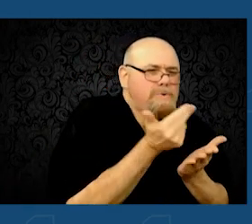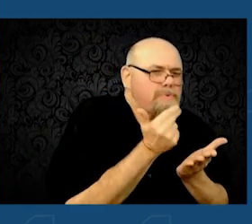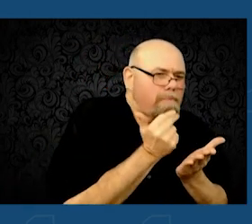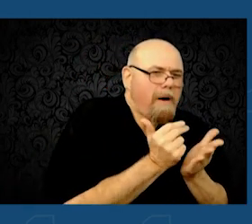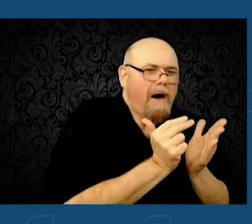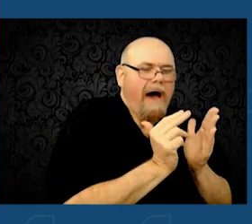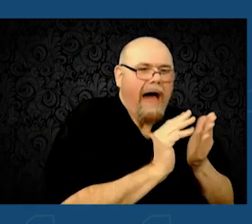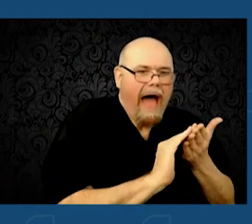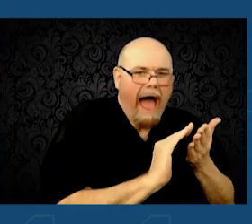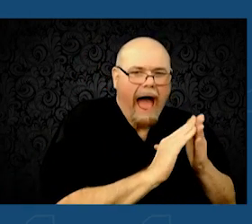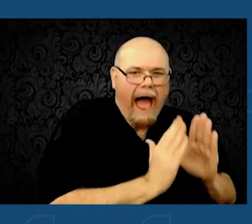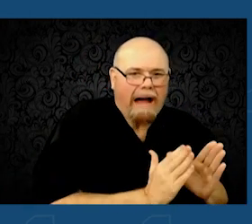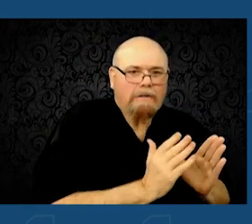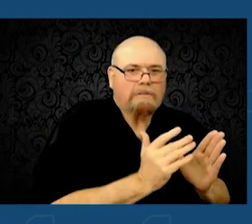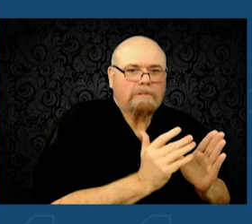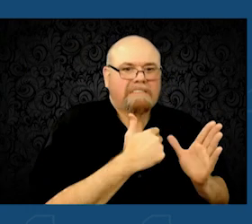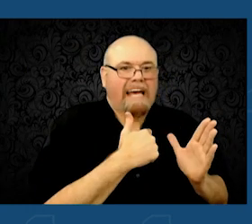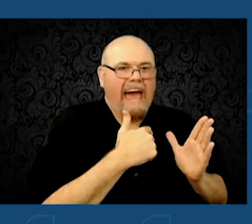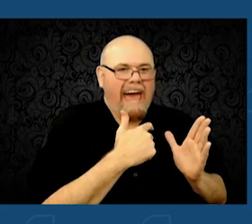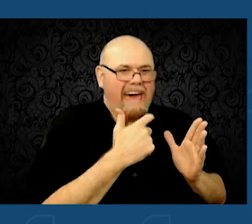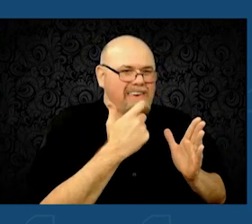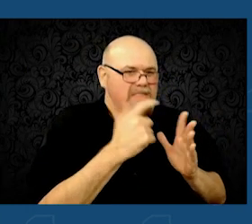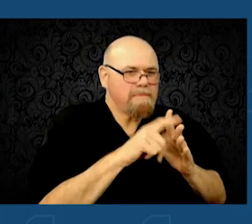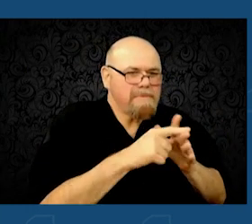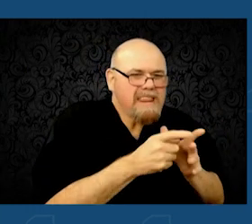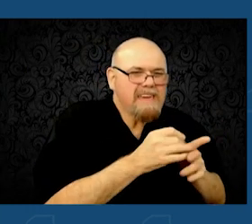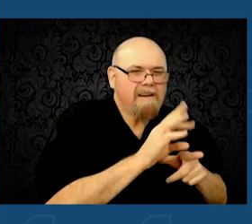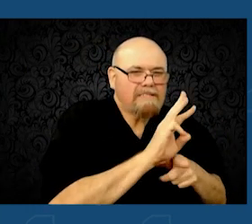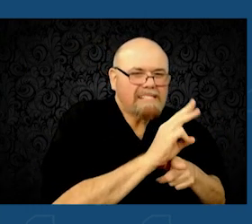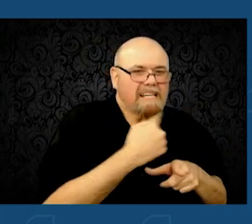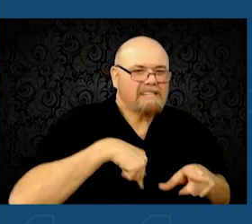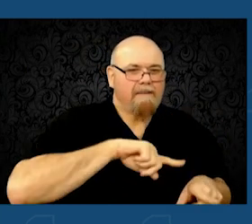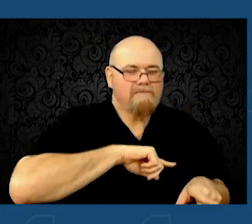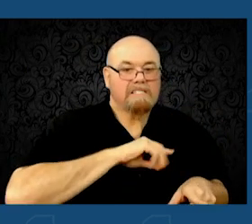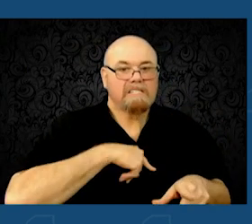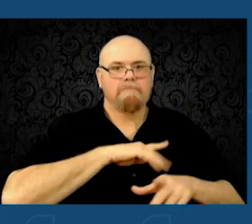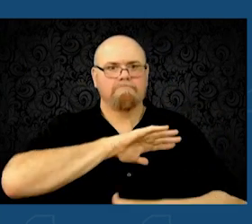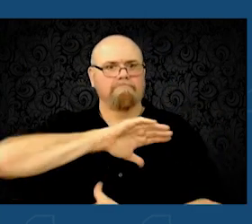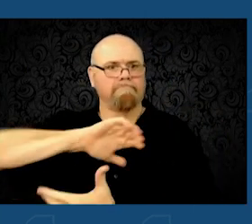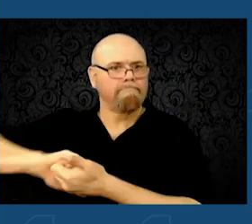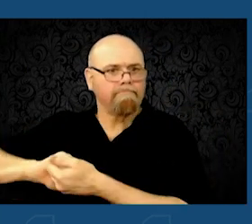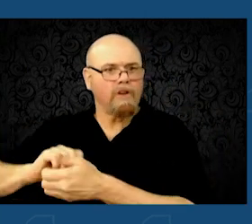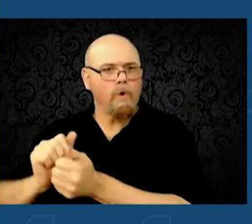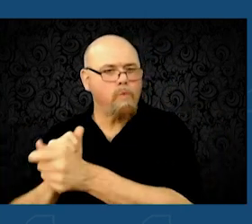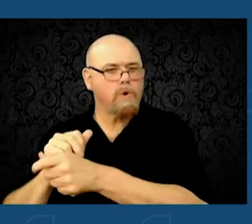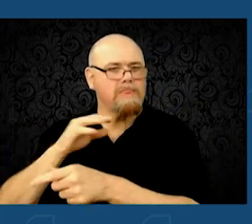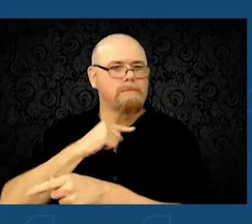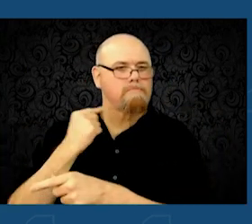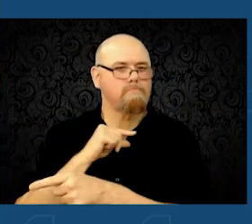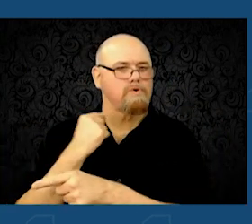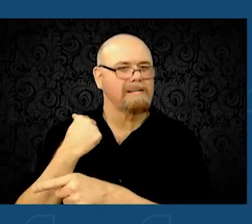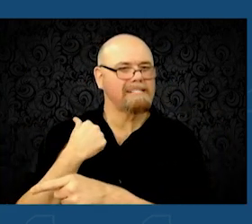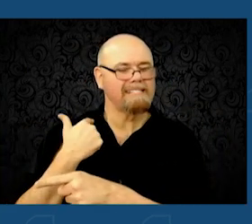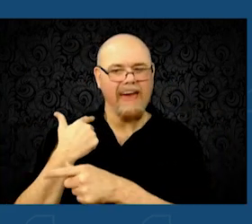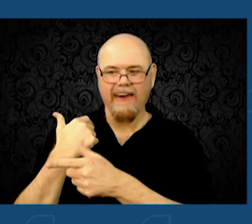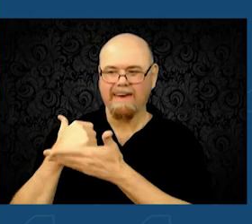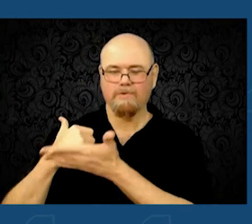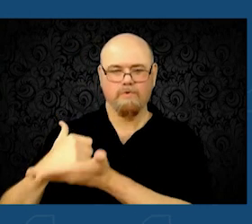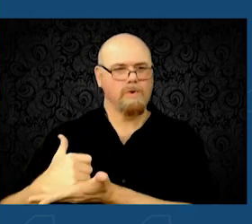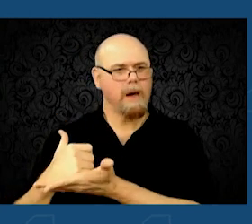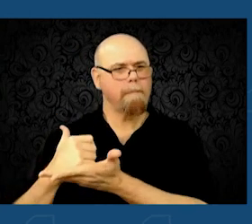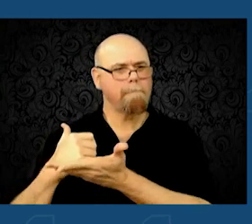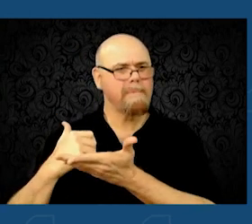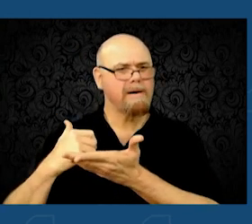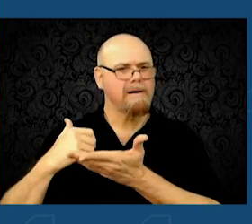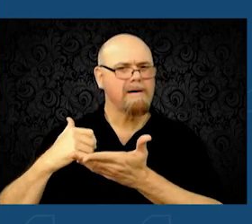kids, decide they're going to team up with this social activist priest and do something for the children of the migrant farm workers, the